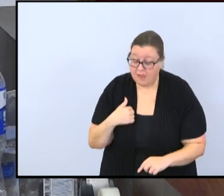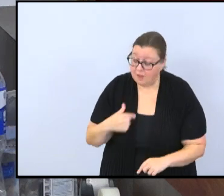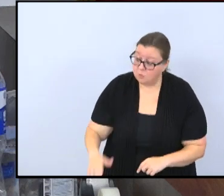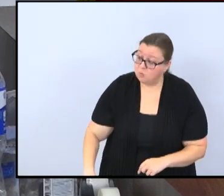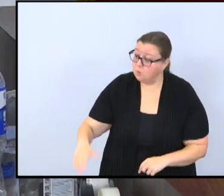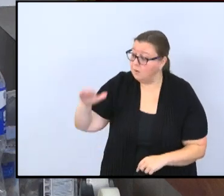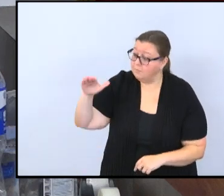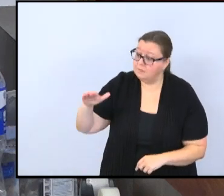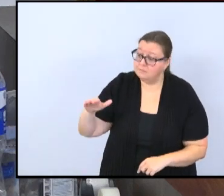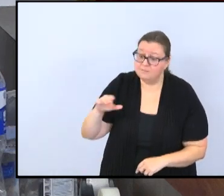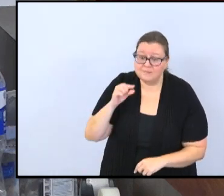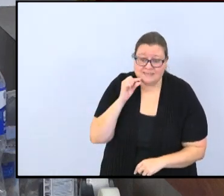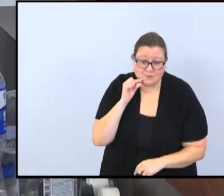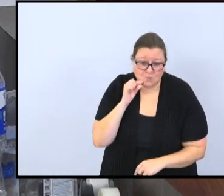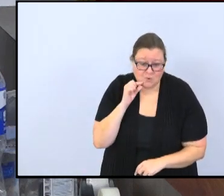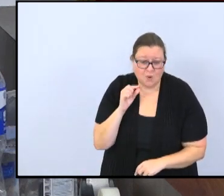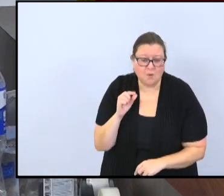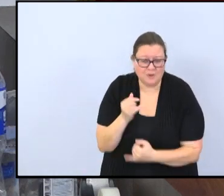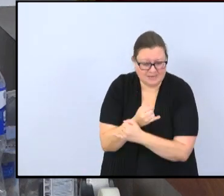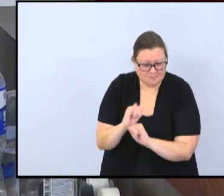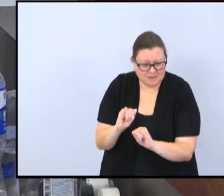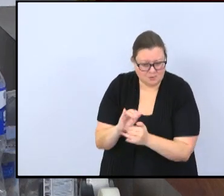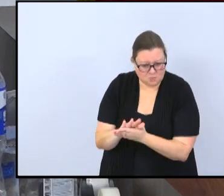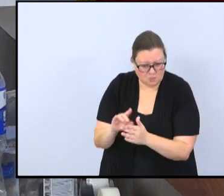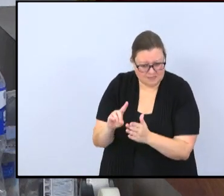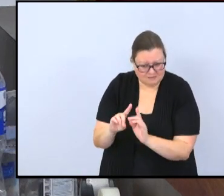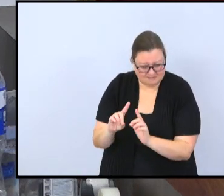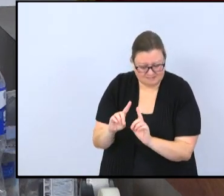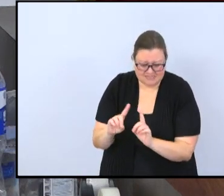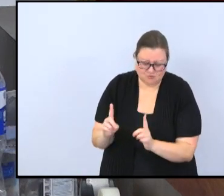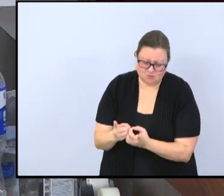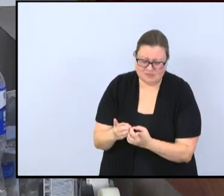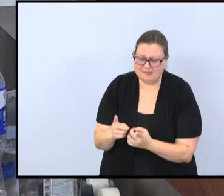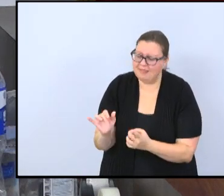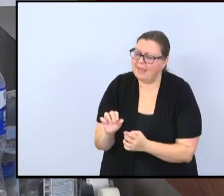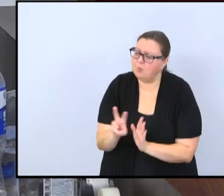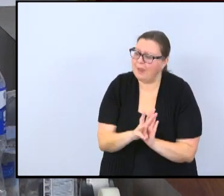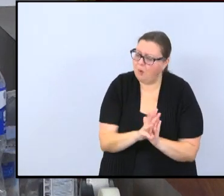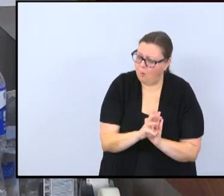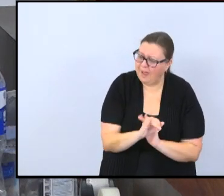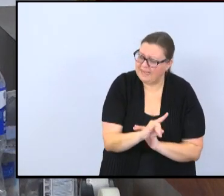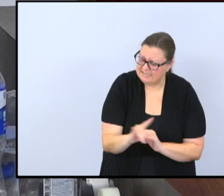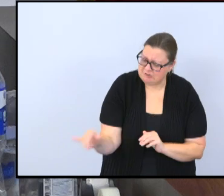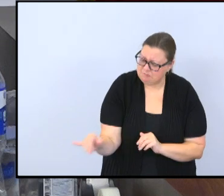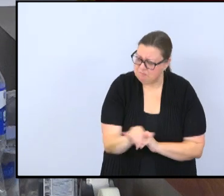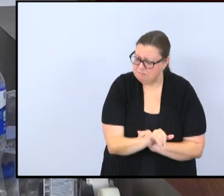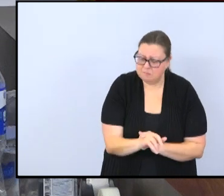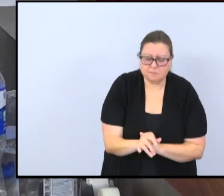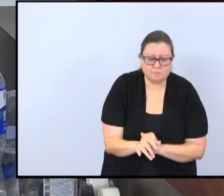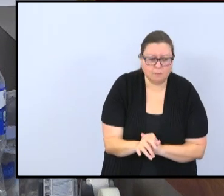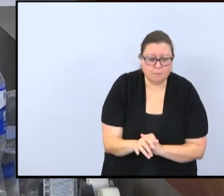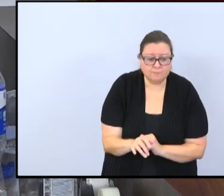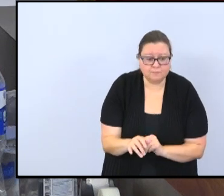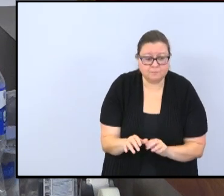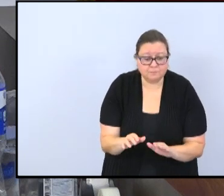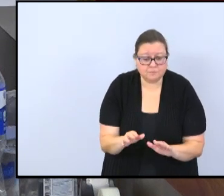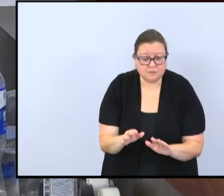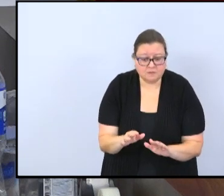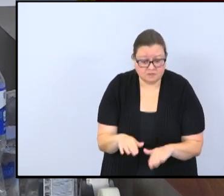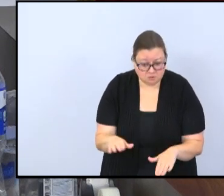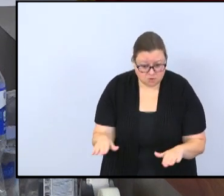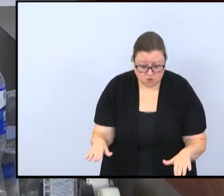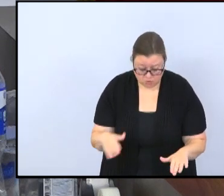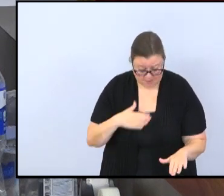grew up in San Antonio Independent School District, much like Waco ISD. We kept our children in